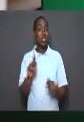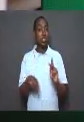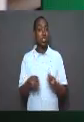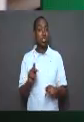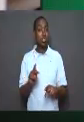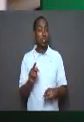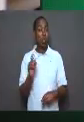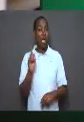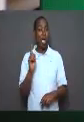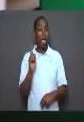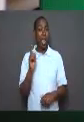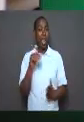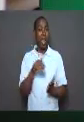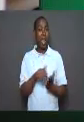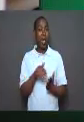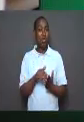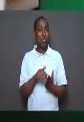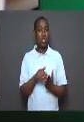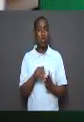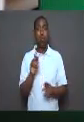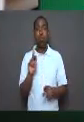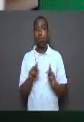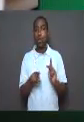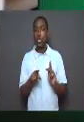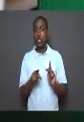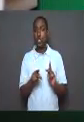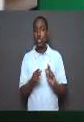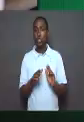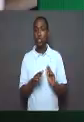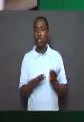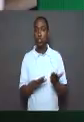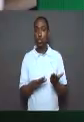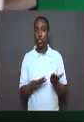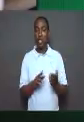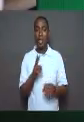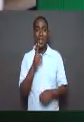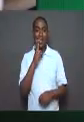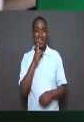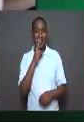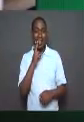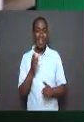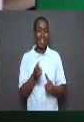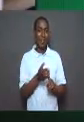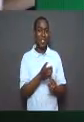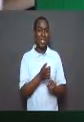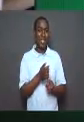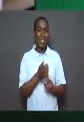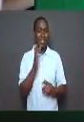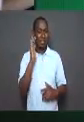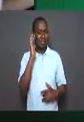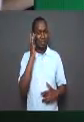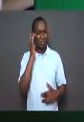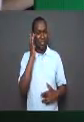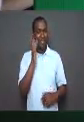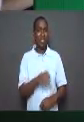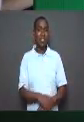100,000 of the population died of cancers linked to smoking and